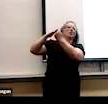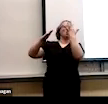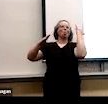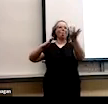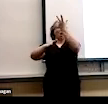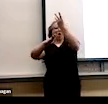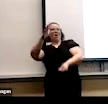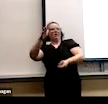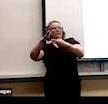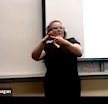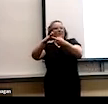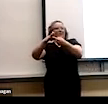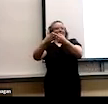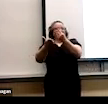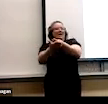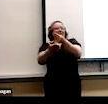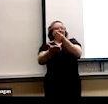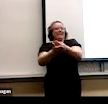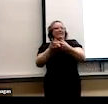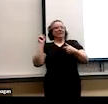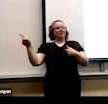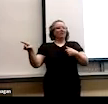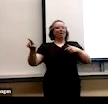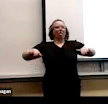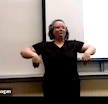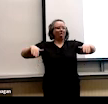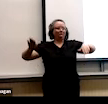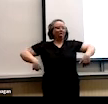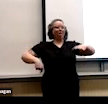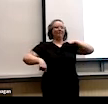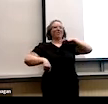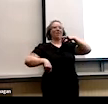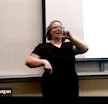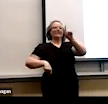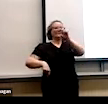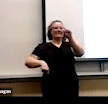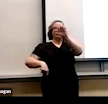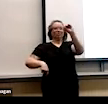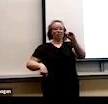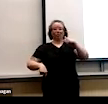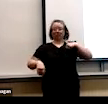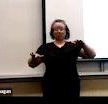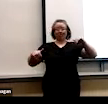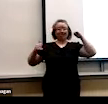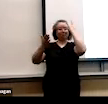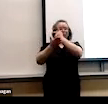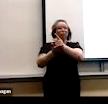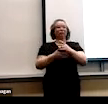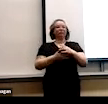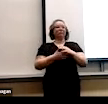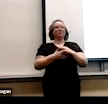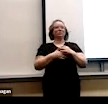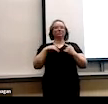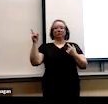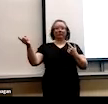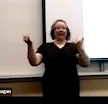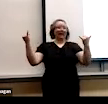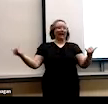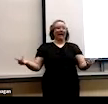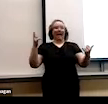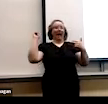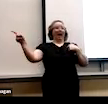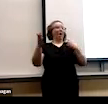for DSO right away, they lost access to their respite funding, and now there's no one who's available to help in those 3 hours when they're home